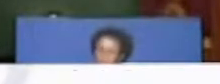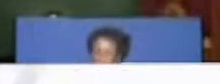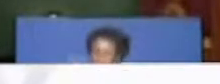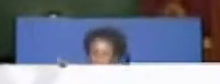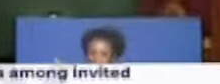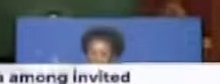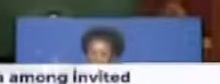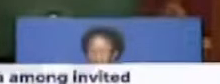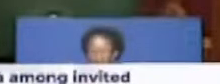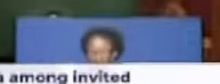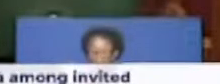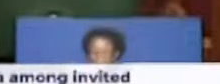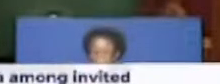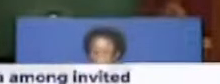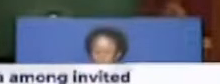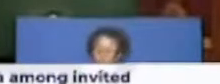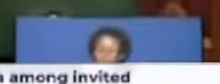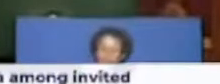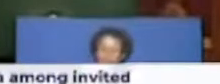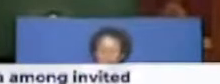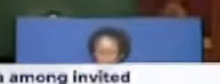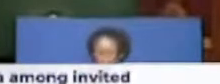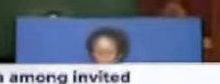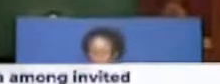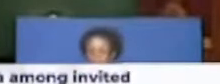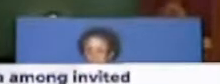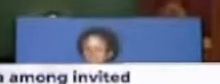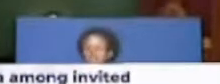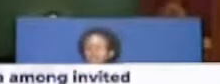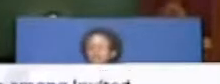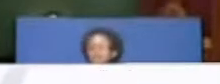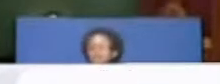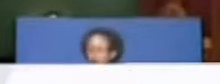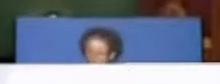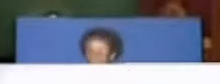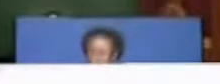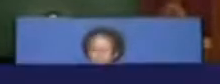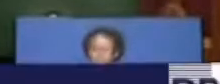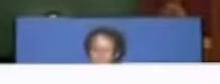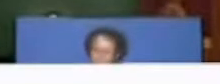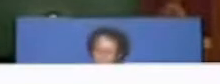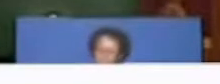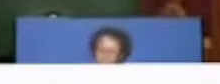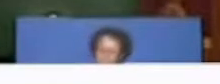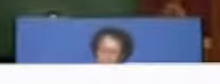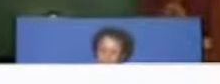Where others stumbled and fell, we rose and soared. During the COVID